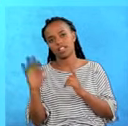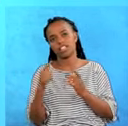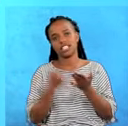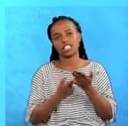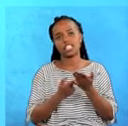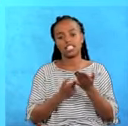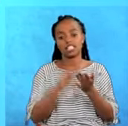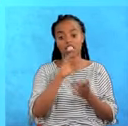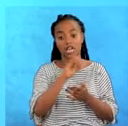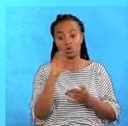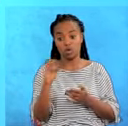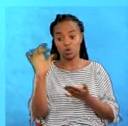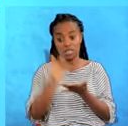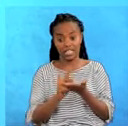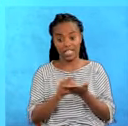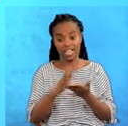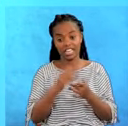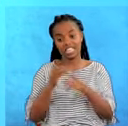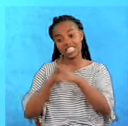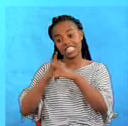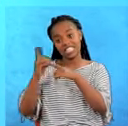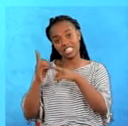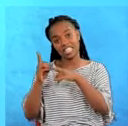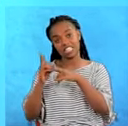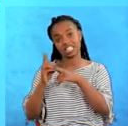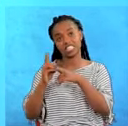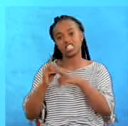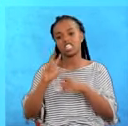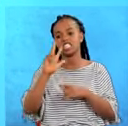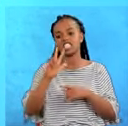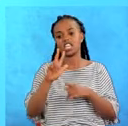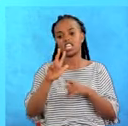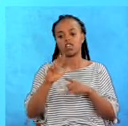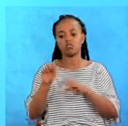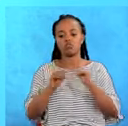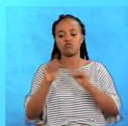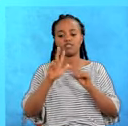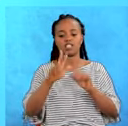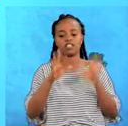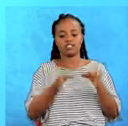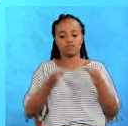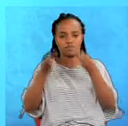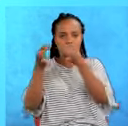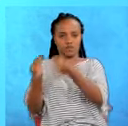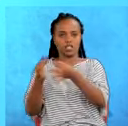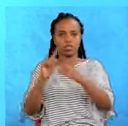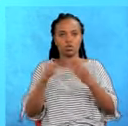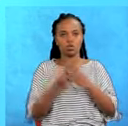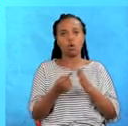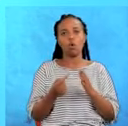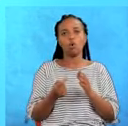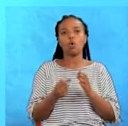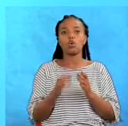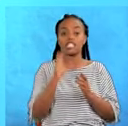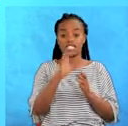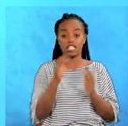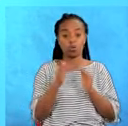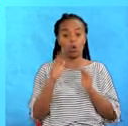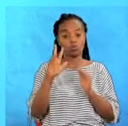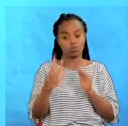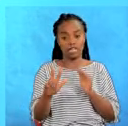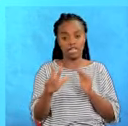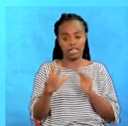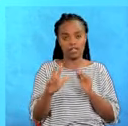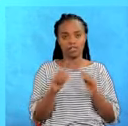center is 0, 0. The distance is this 3 units, move 3 units. So C is this 3. Therefore, you have